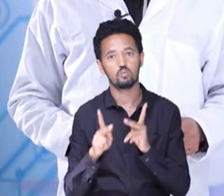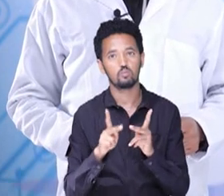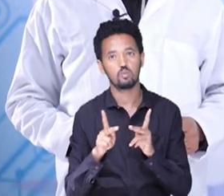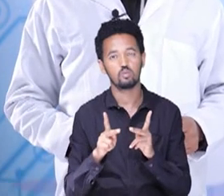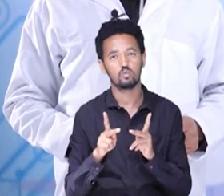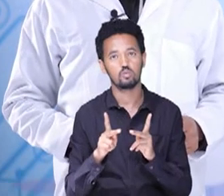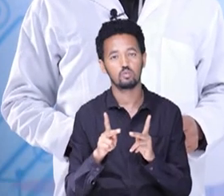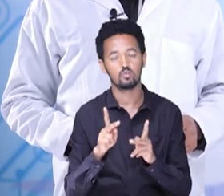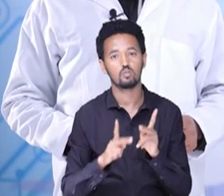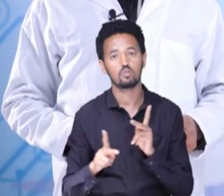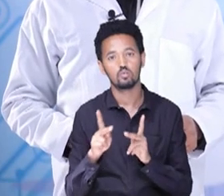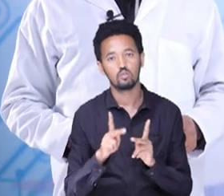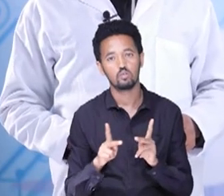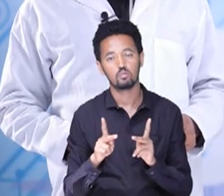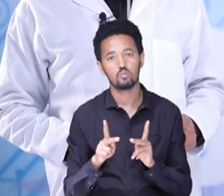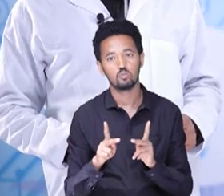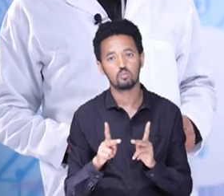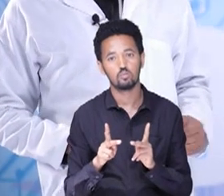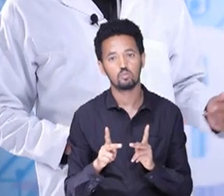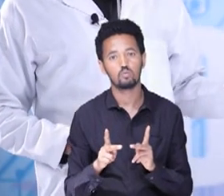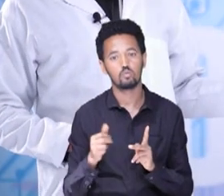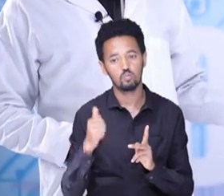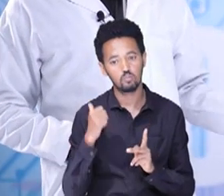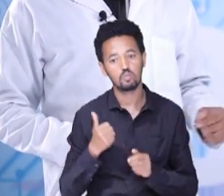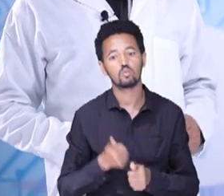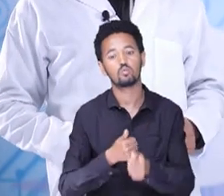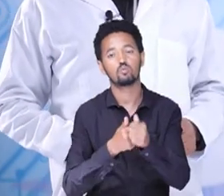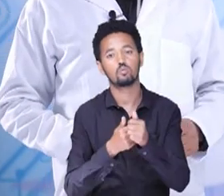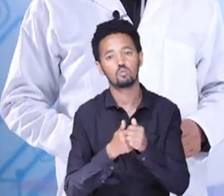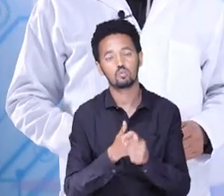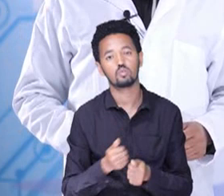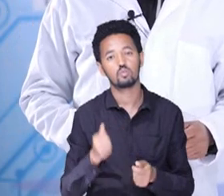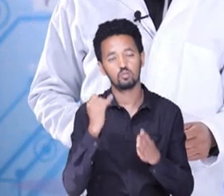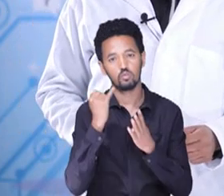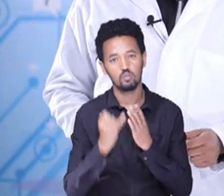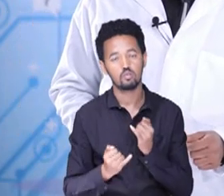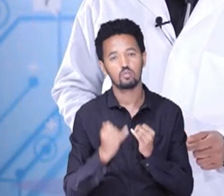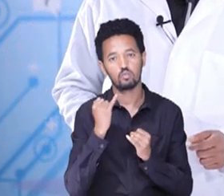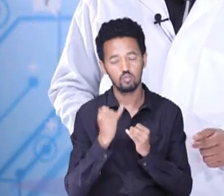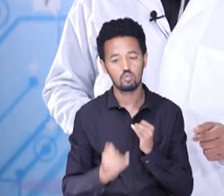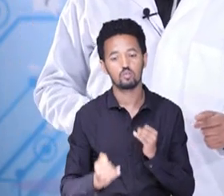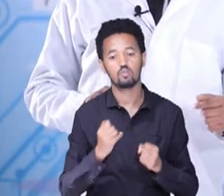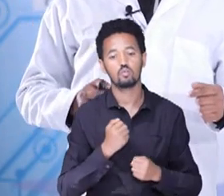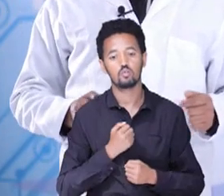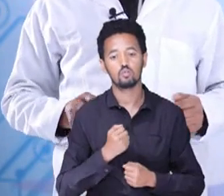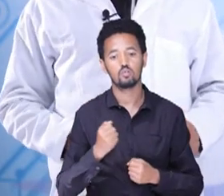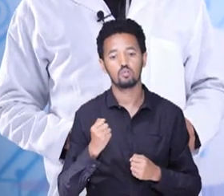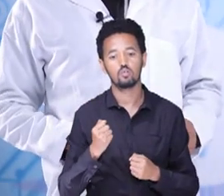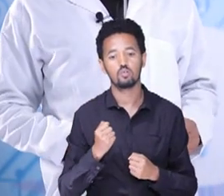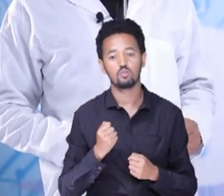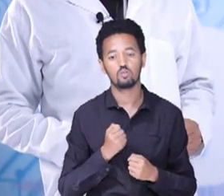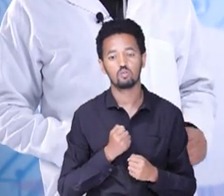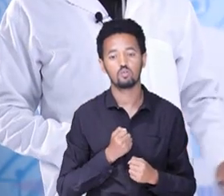revolution and the fall of monarchy. The last one, the military